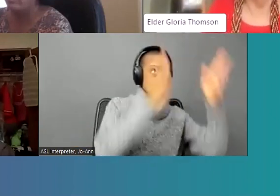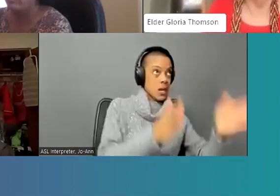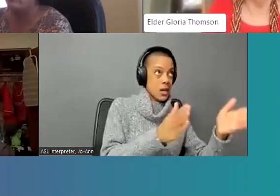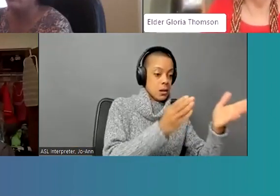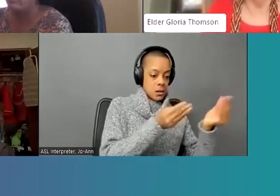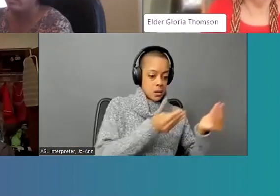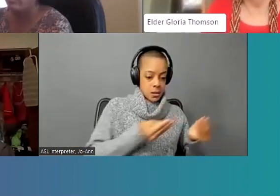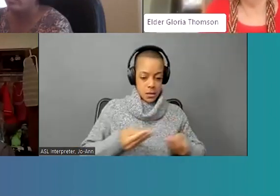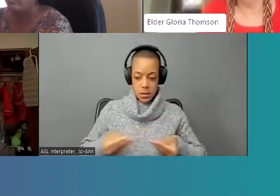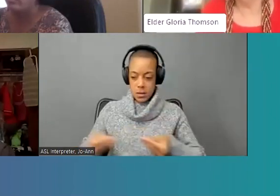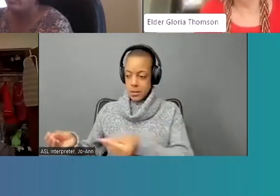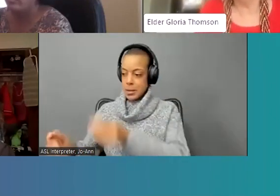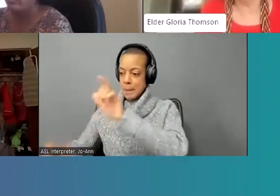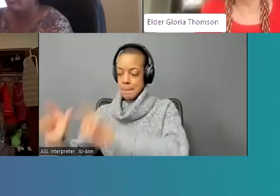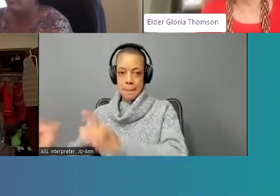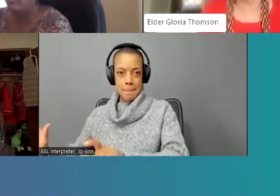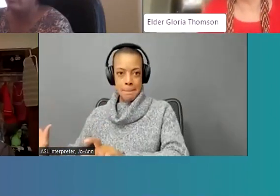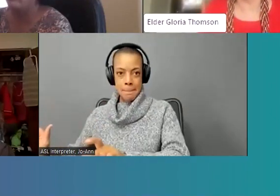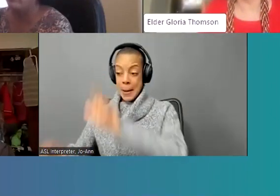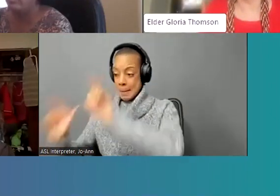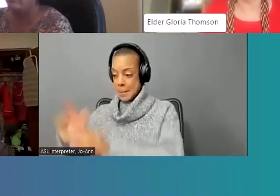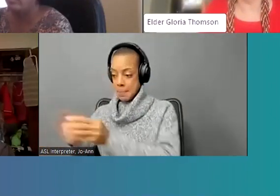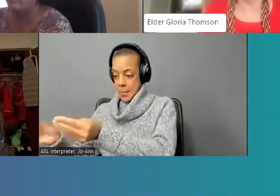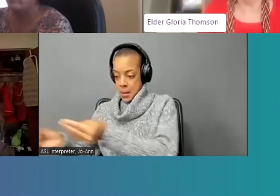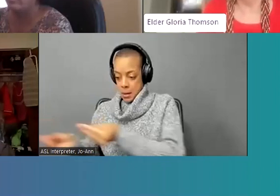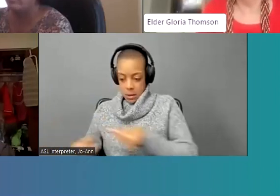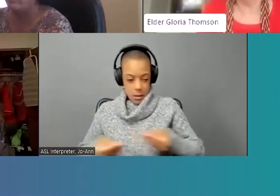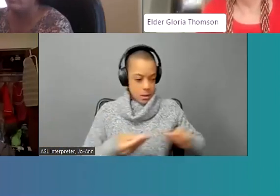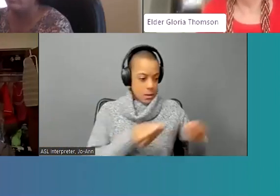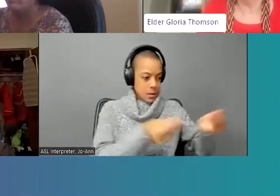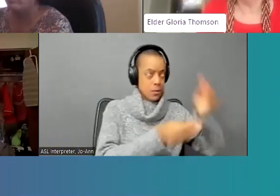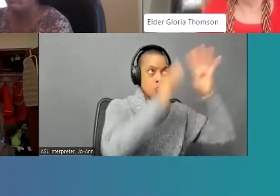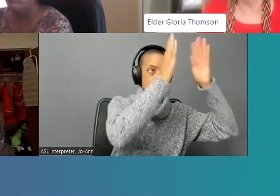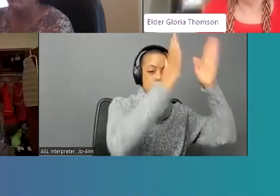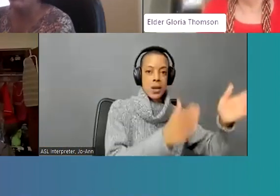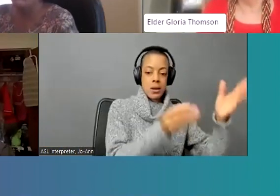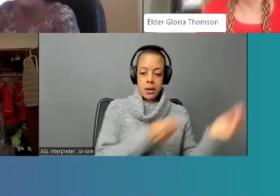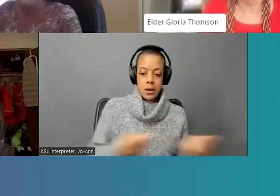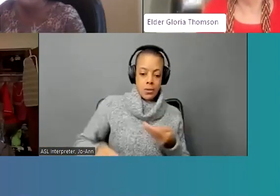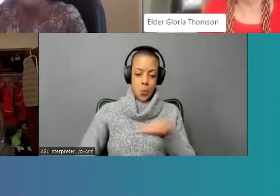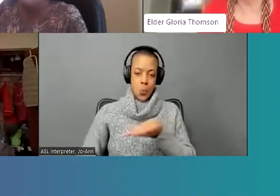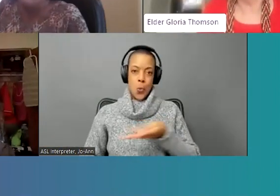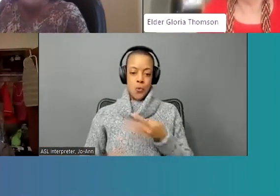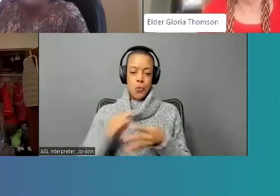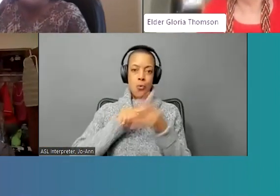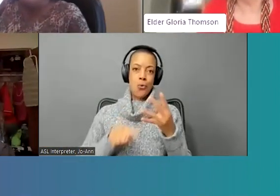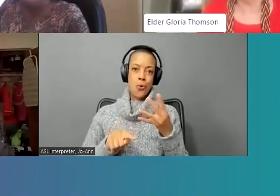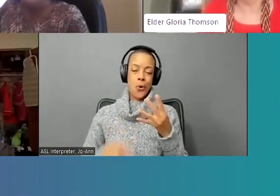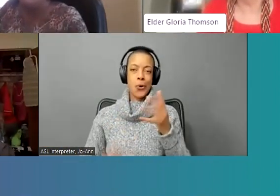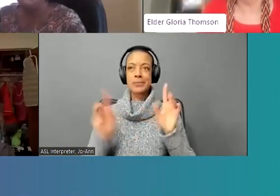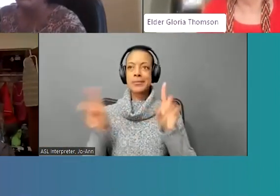beings, or the human beings to the creator. So they're kind of like, a receptionist,